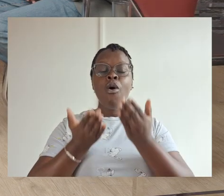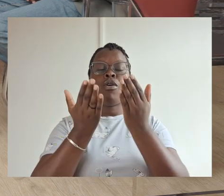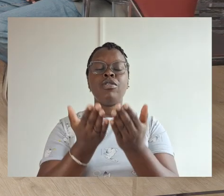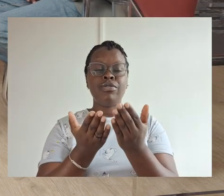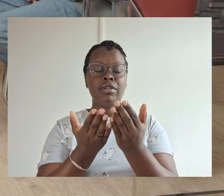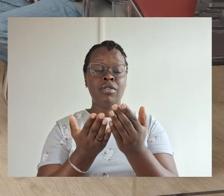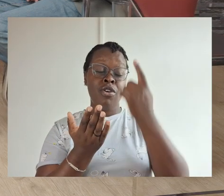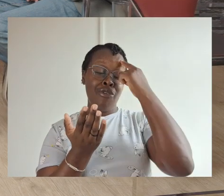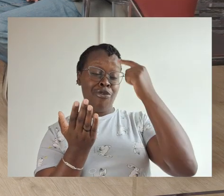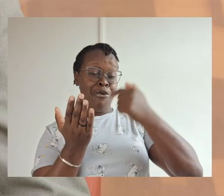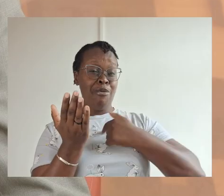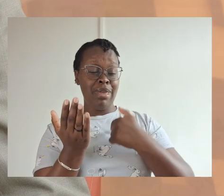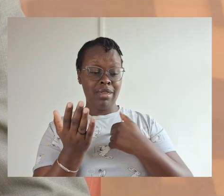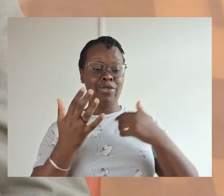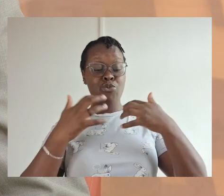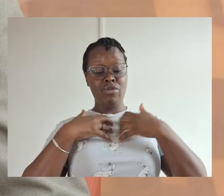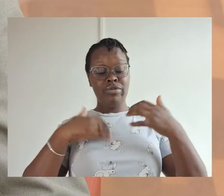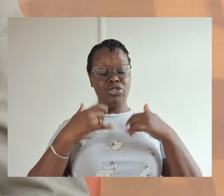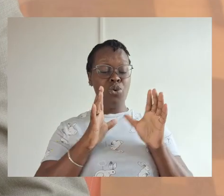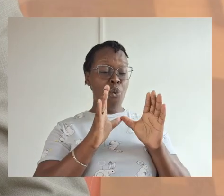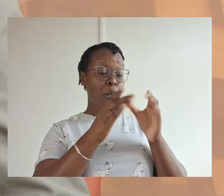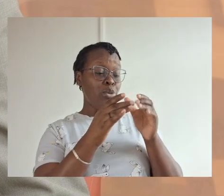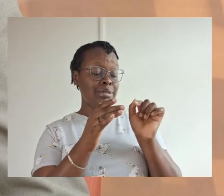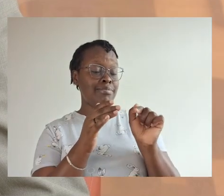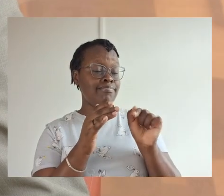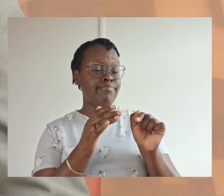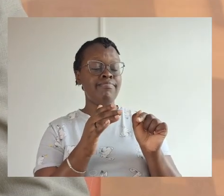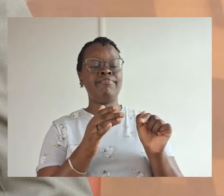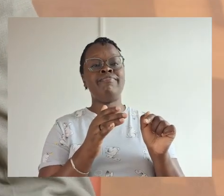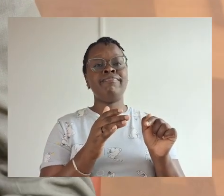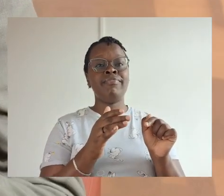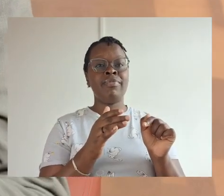also expand. And to me, the refugee communities,